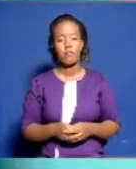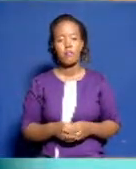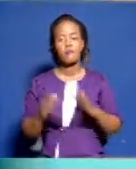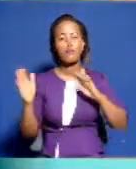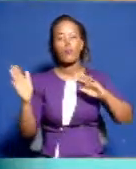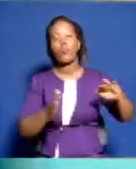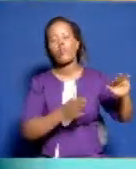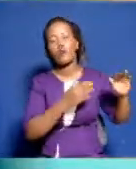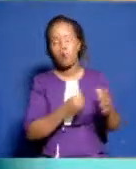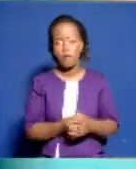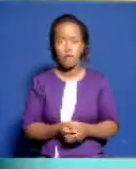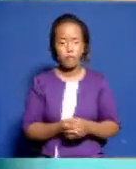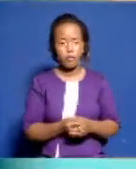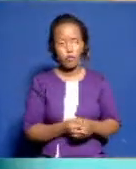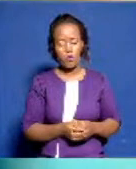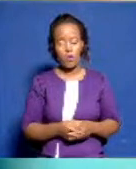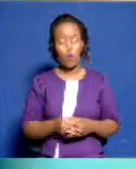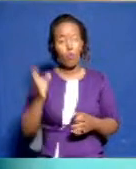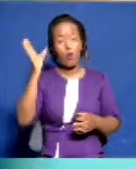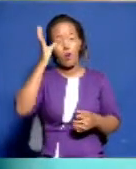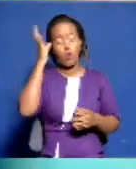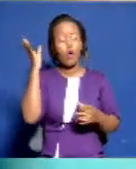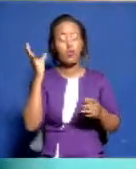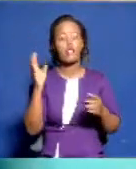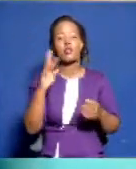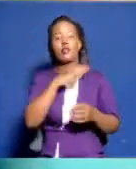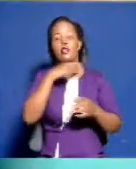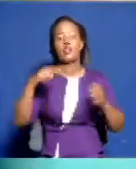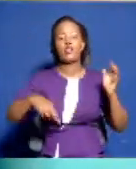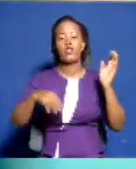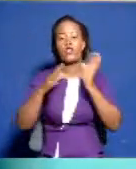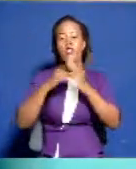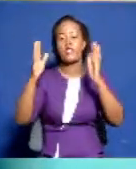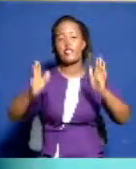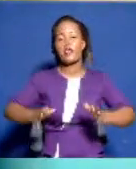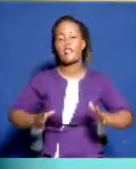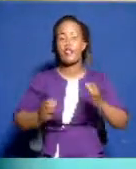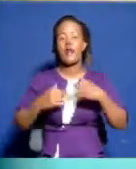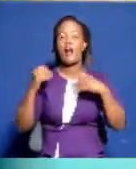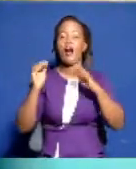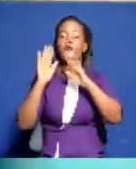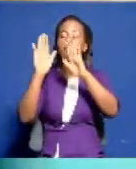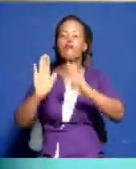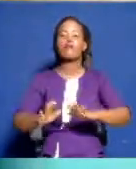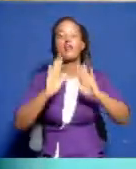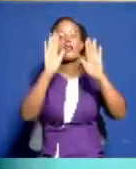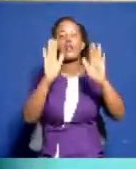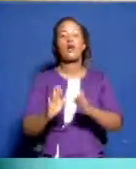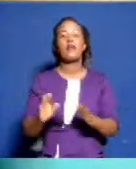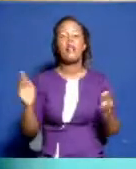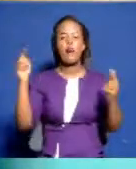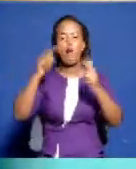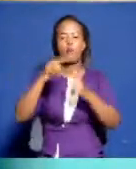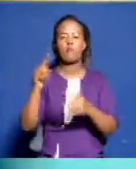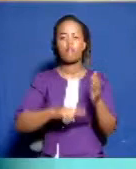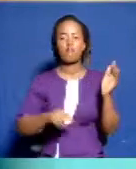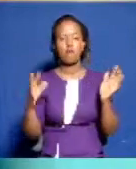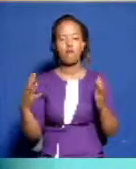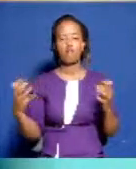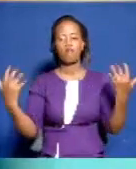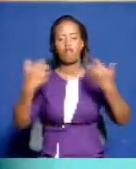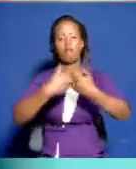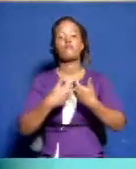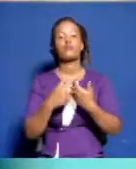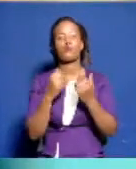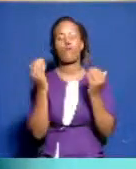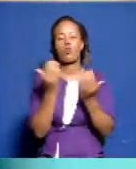Moving on, the Coast Interfaith Council of Clerics is spearheading a campaign aimed at reintegrating destitute children back